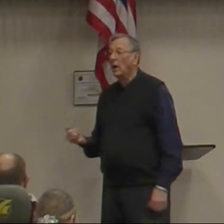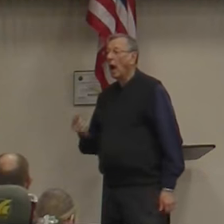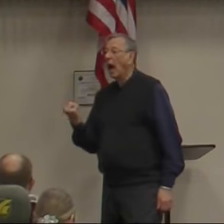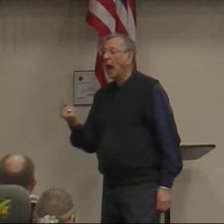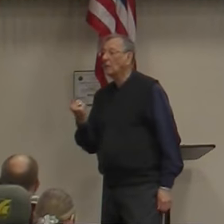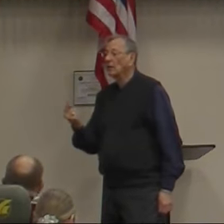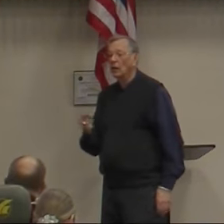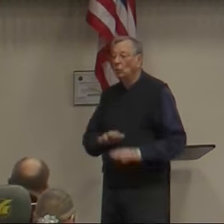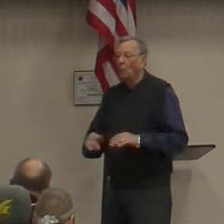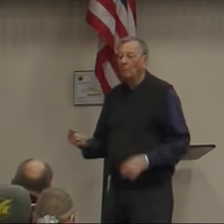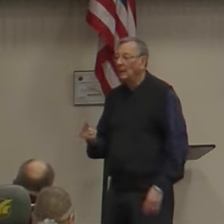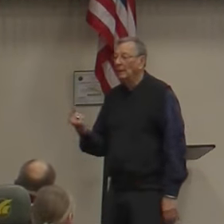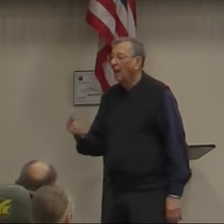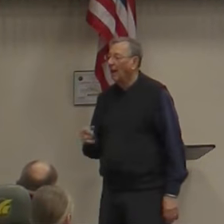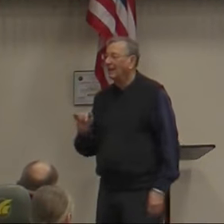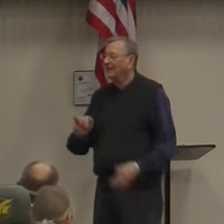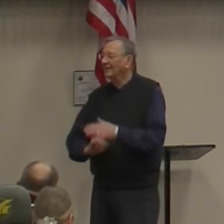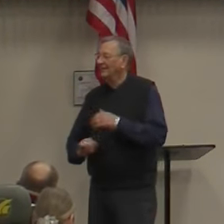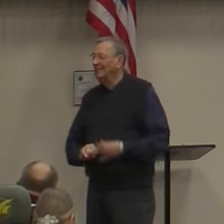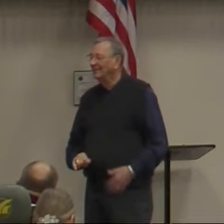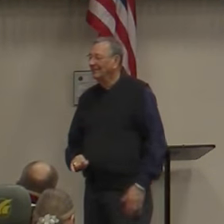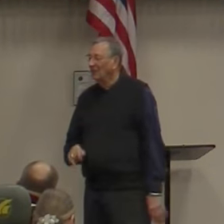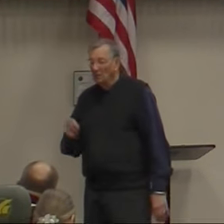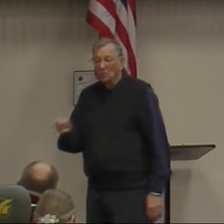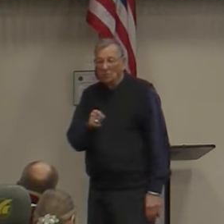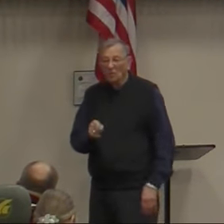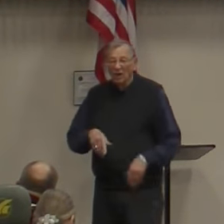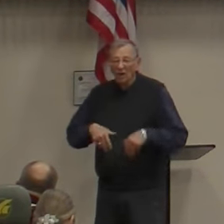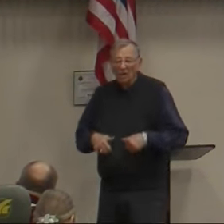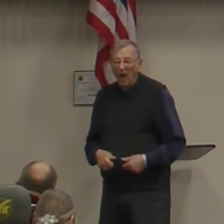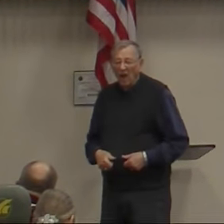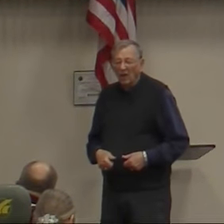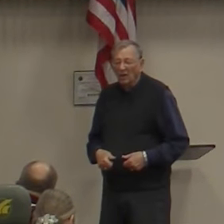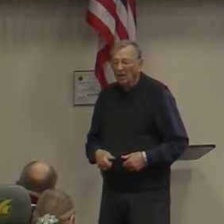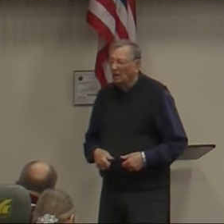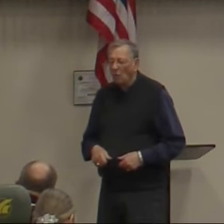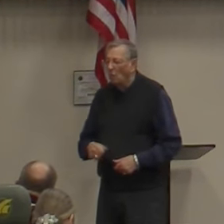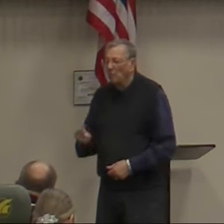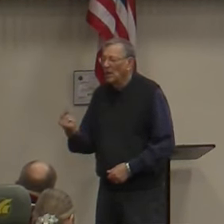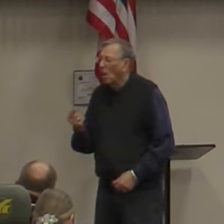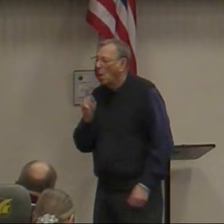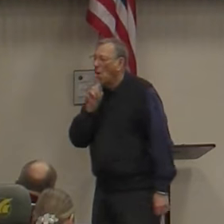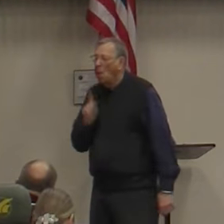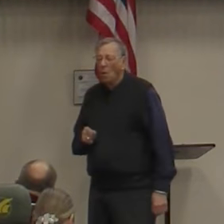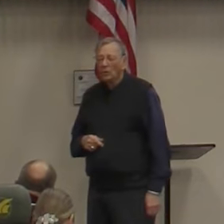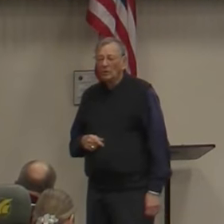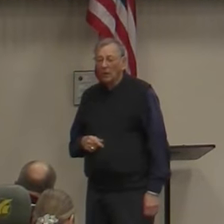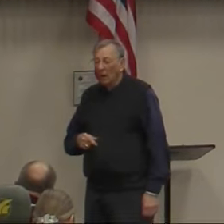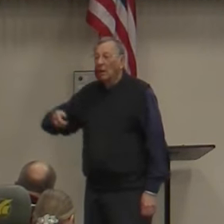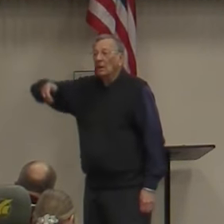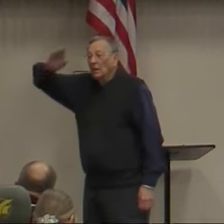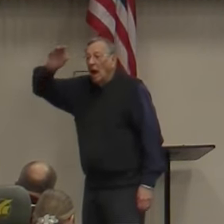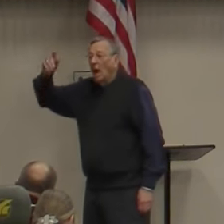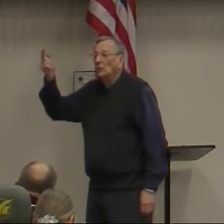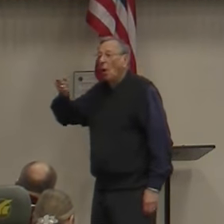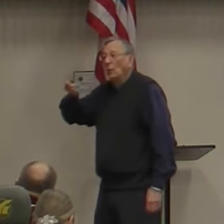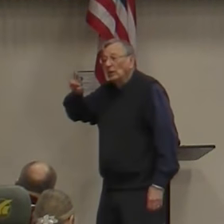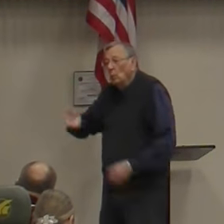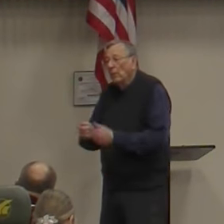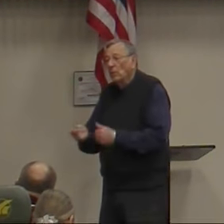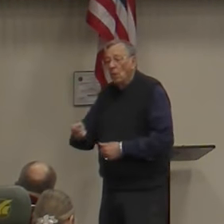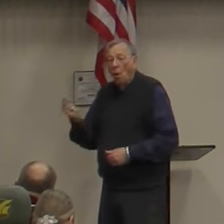isolated. You don't need to face your ministry alone. God and his servants are always right there with